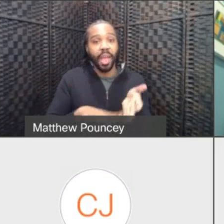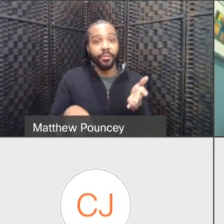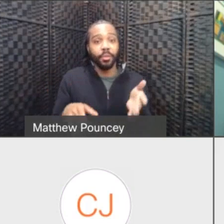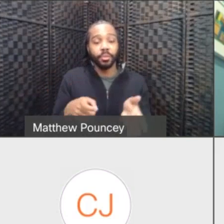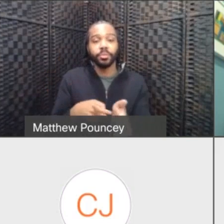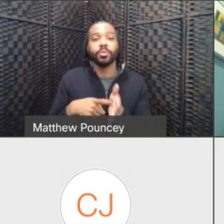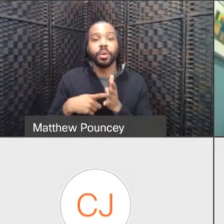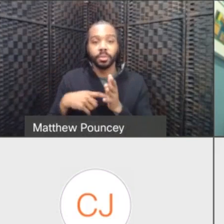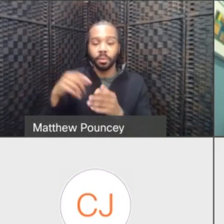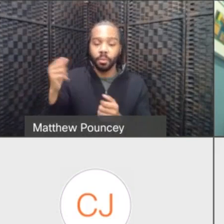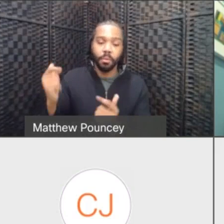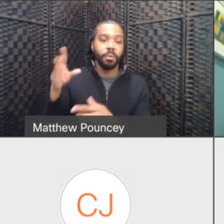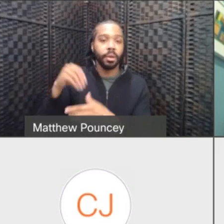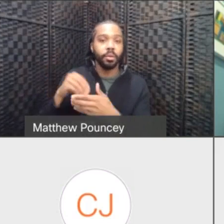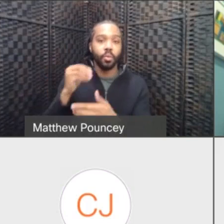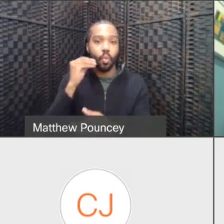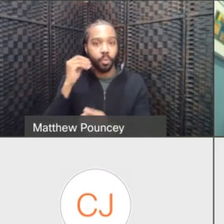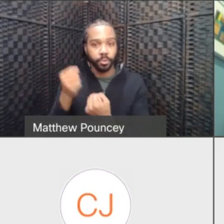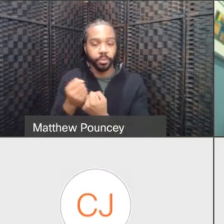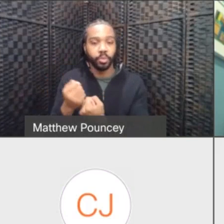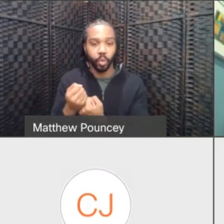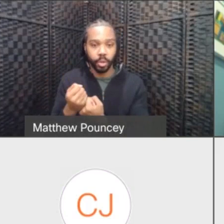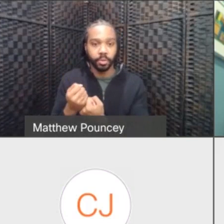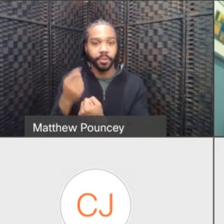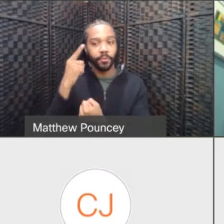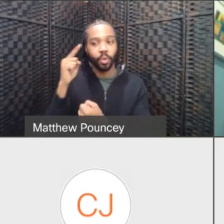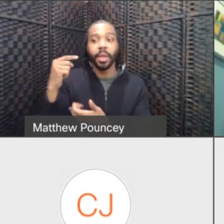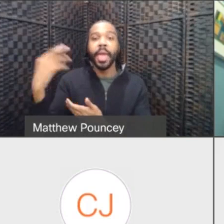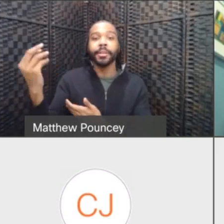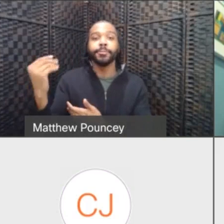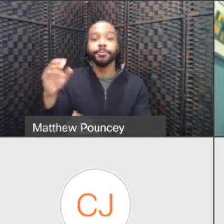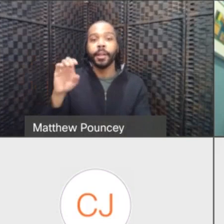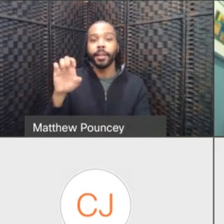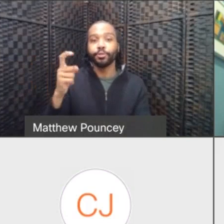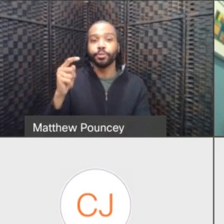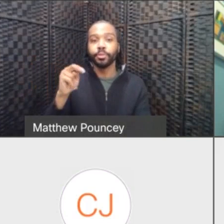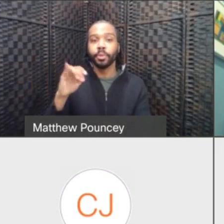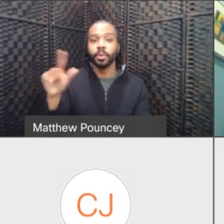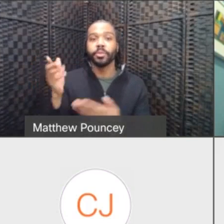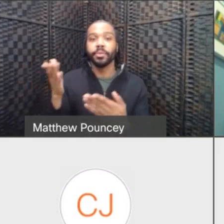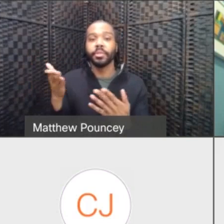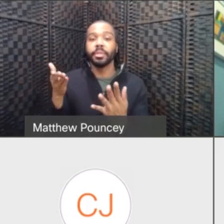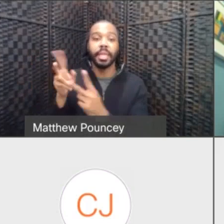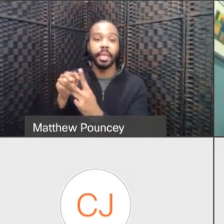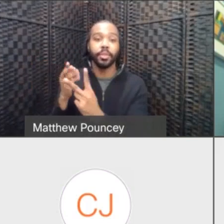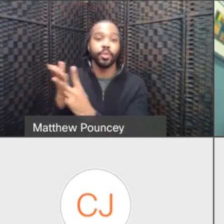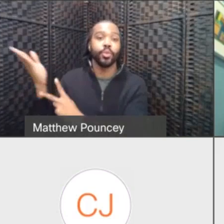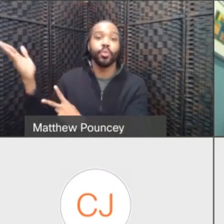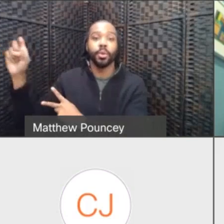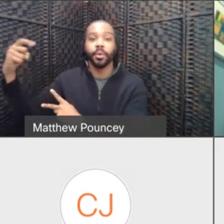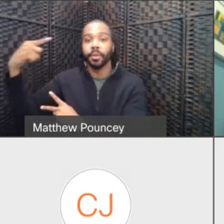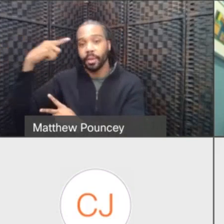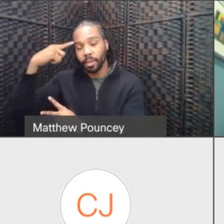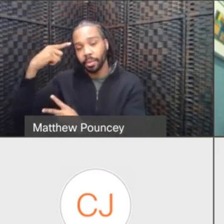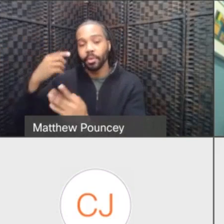supports and all external services provided either through government entities or private,